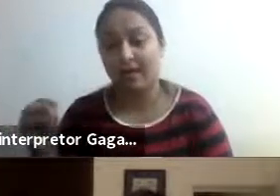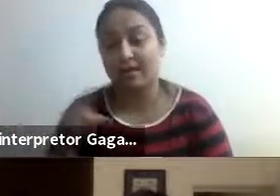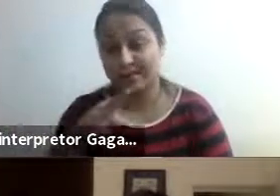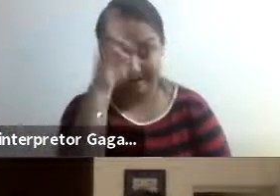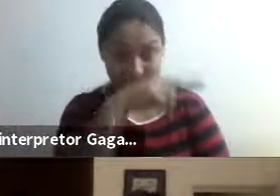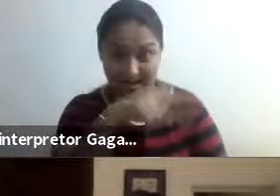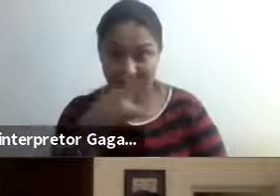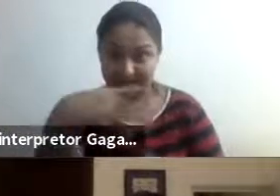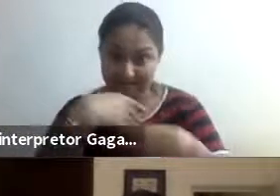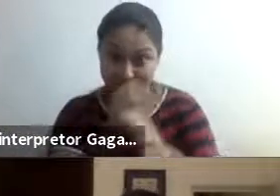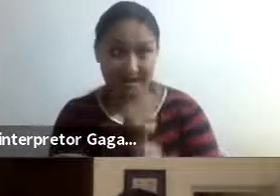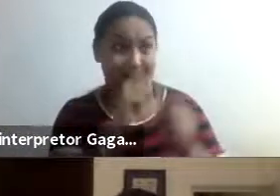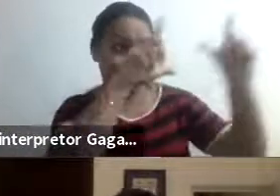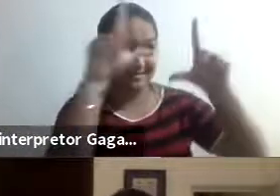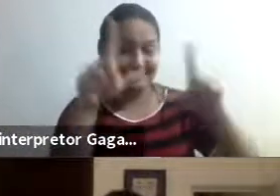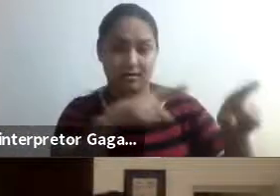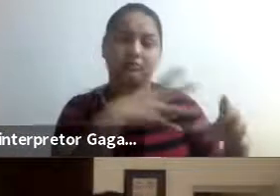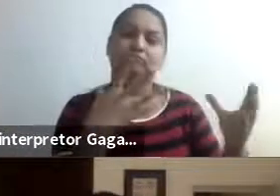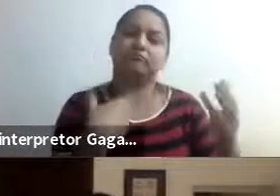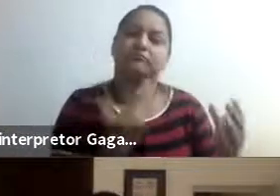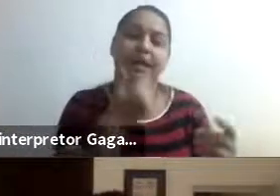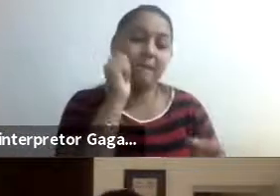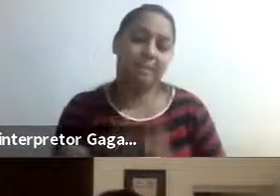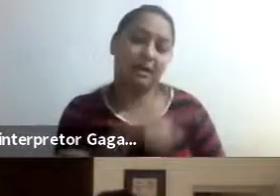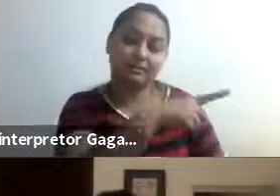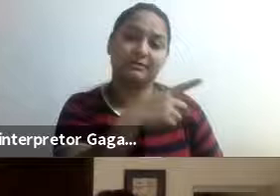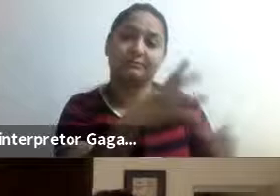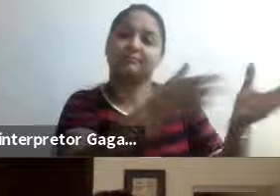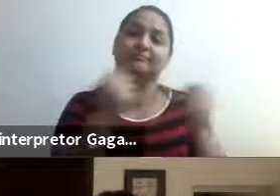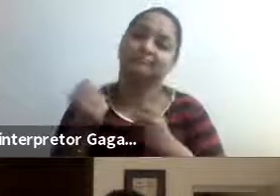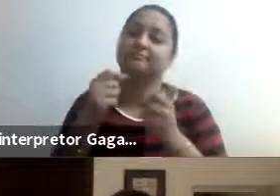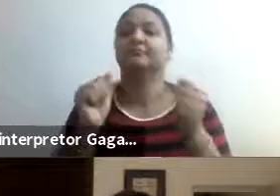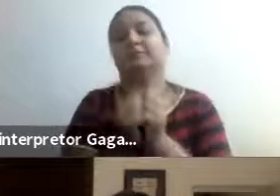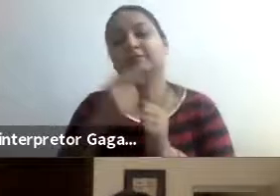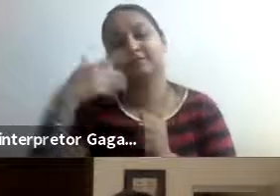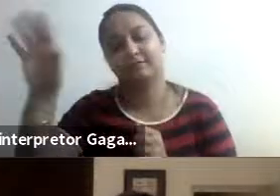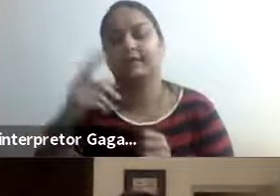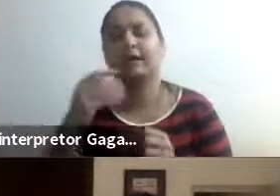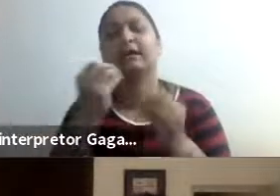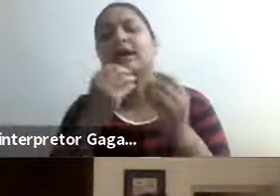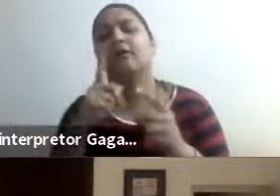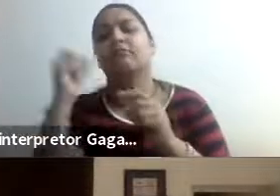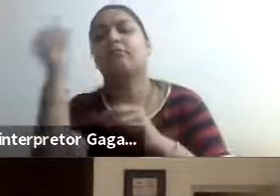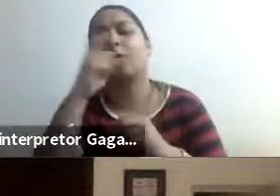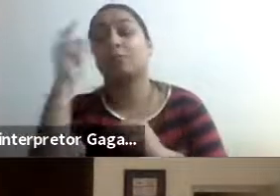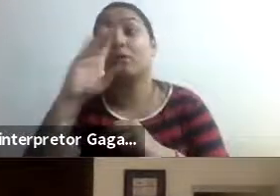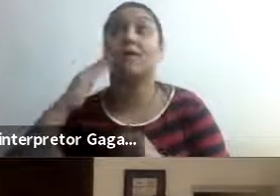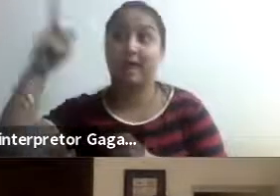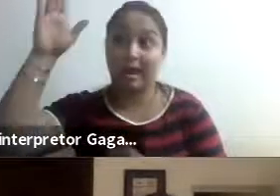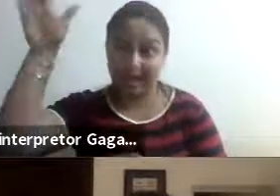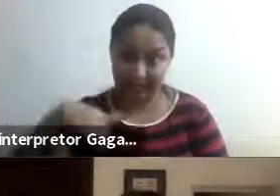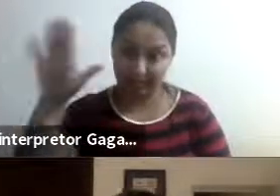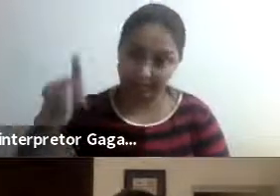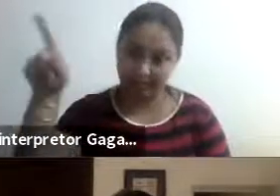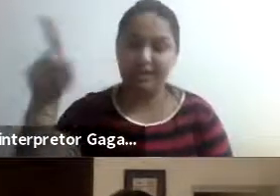paintings that she made, Swaminathan takes away with him, and he visits her intermittently about every couple of months. And every time he comes, he